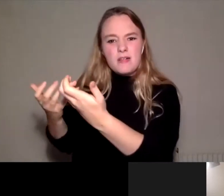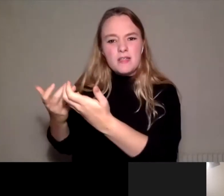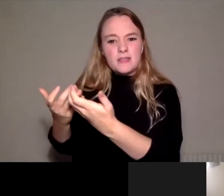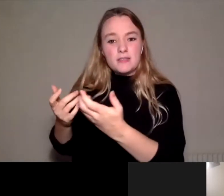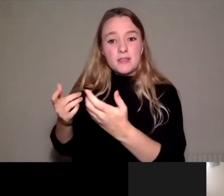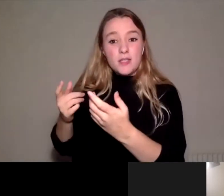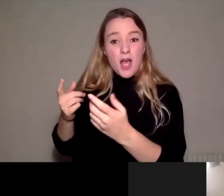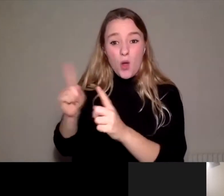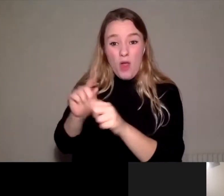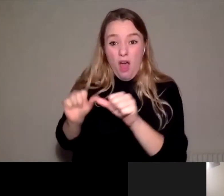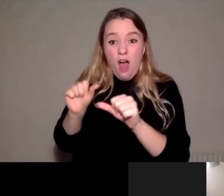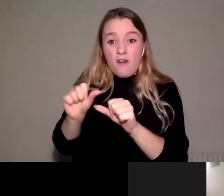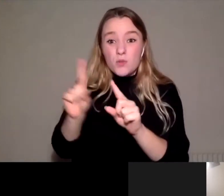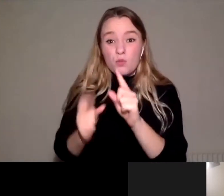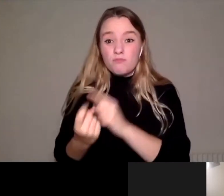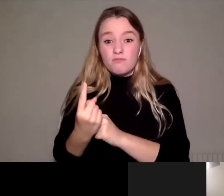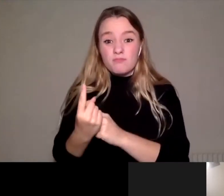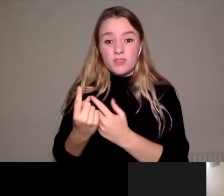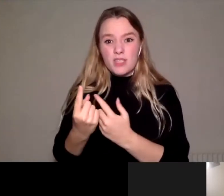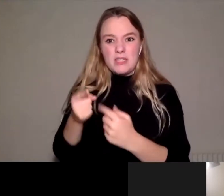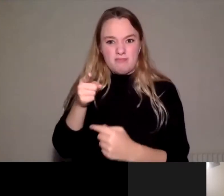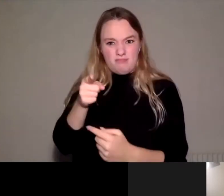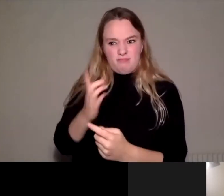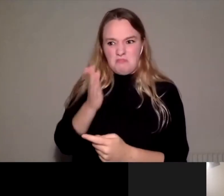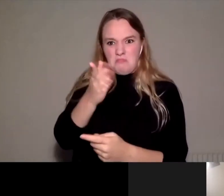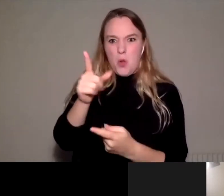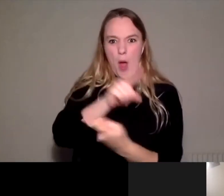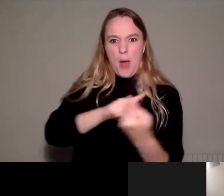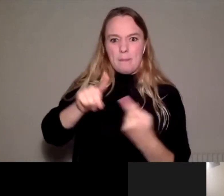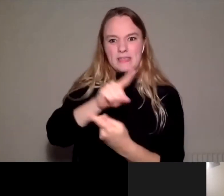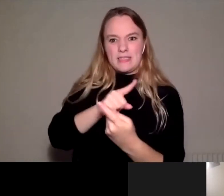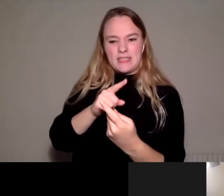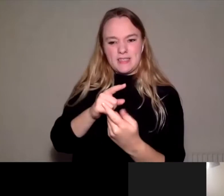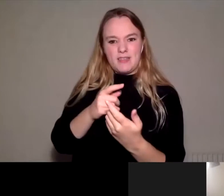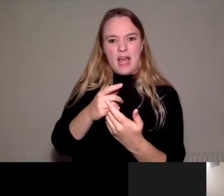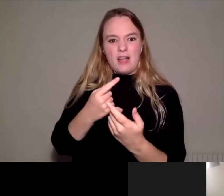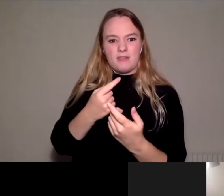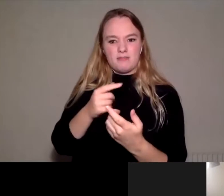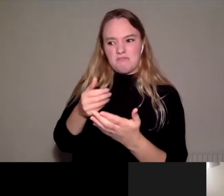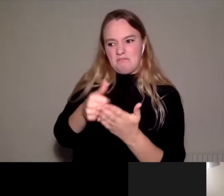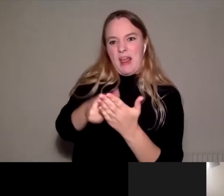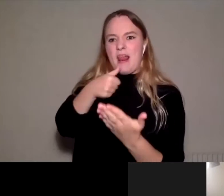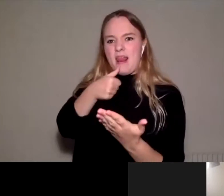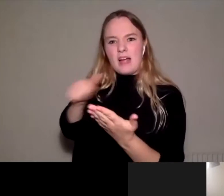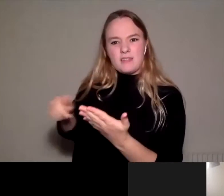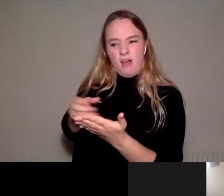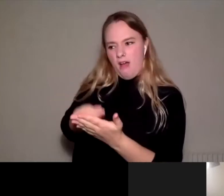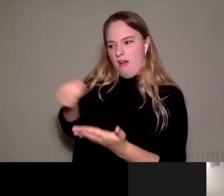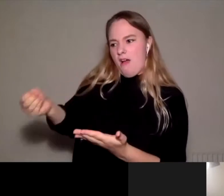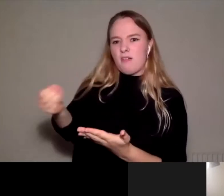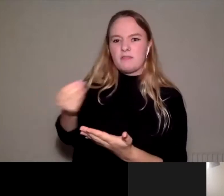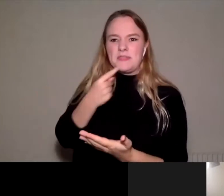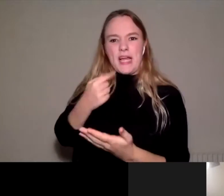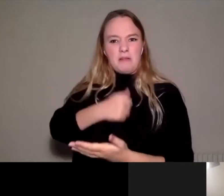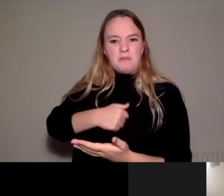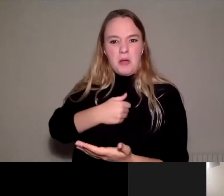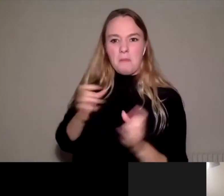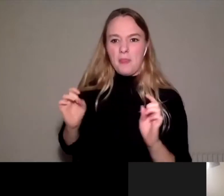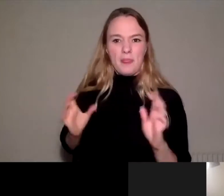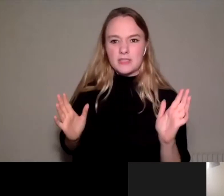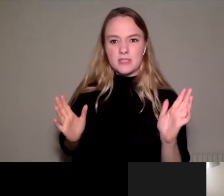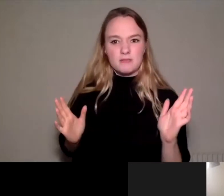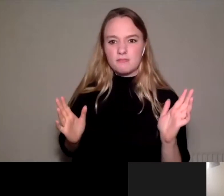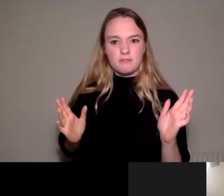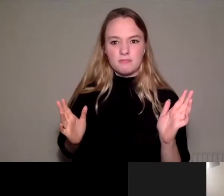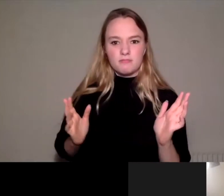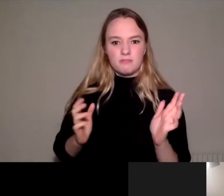with that was that he had to attend a meeting and write a letter of apology to me. And that was all. Nothing further happened. It was never addressed. And I was just given